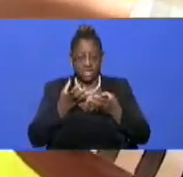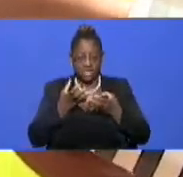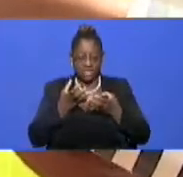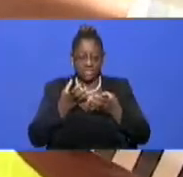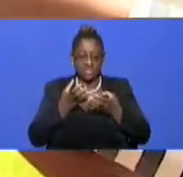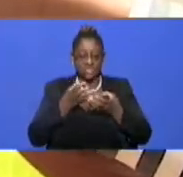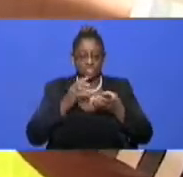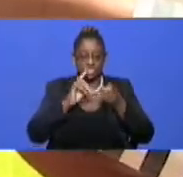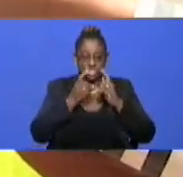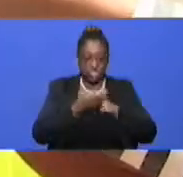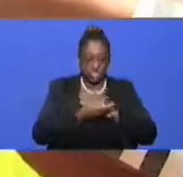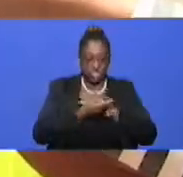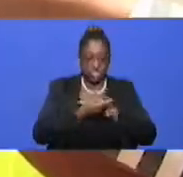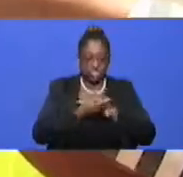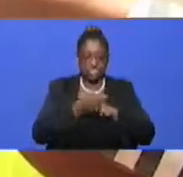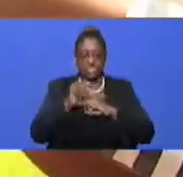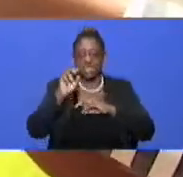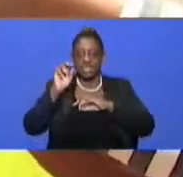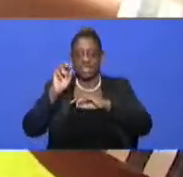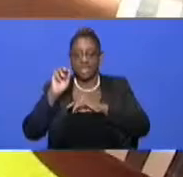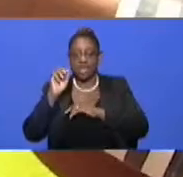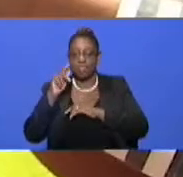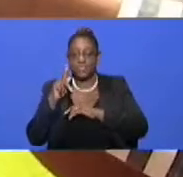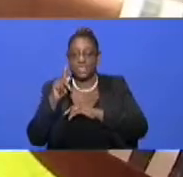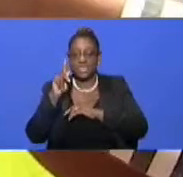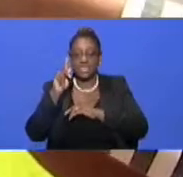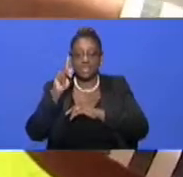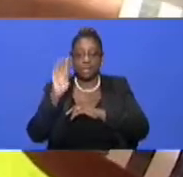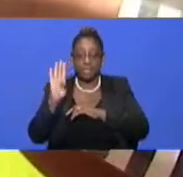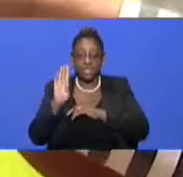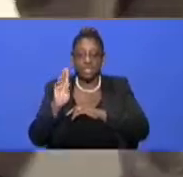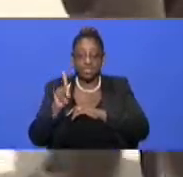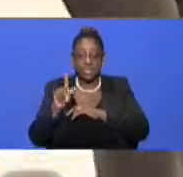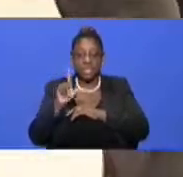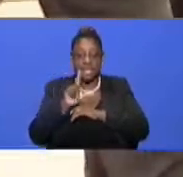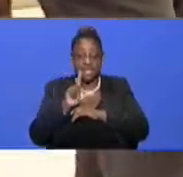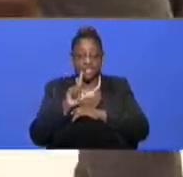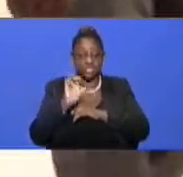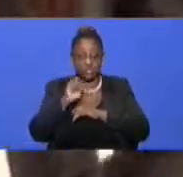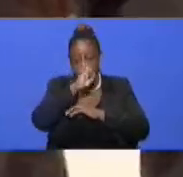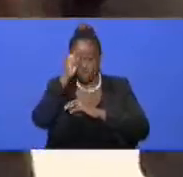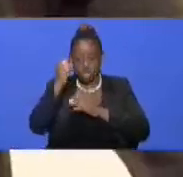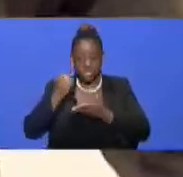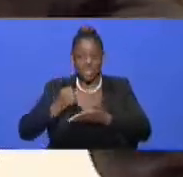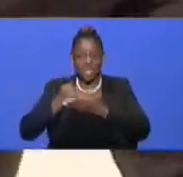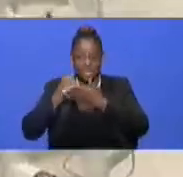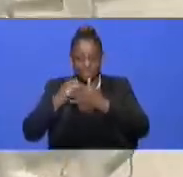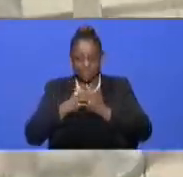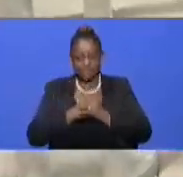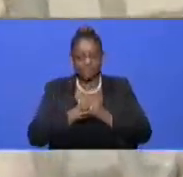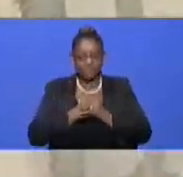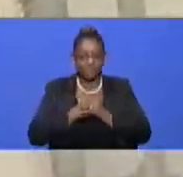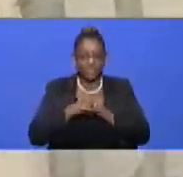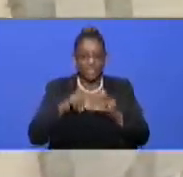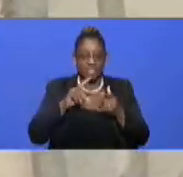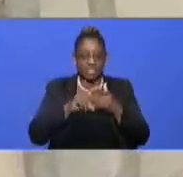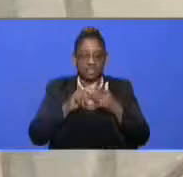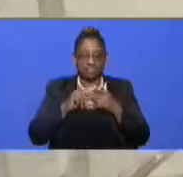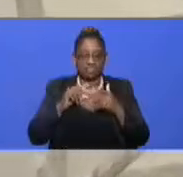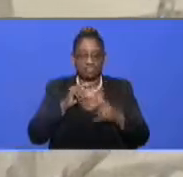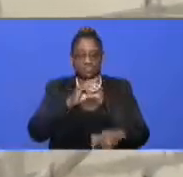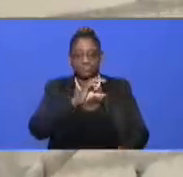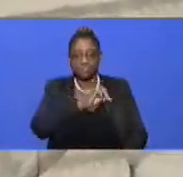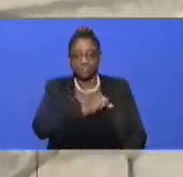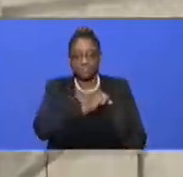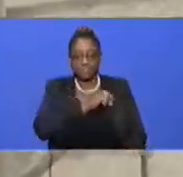of the load and the BPL demand, so solarization will also help a lot. Project manager with Bahamas Striping Group of Companies, Clay